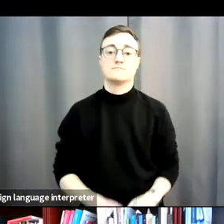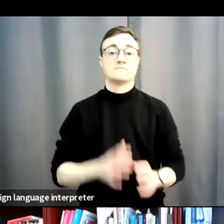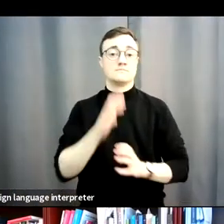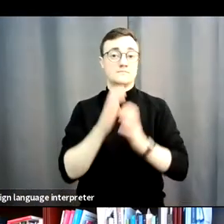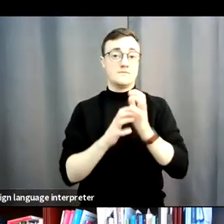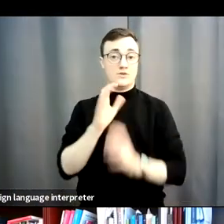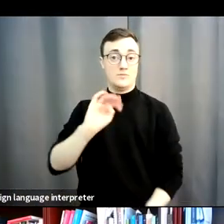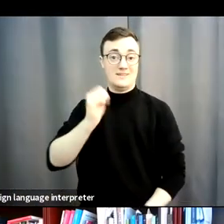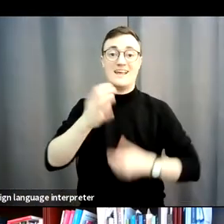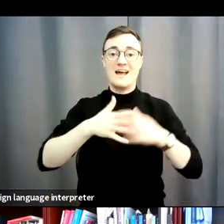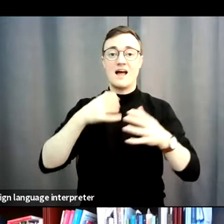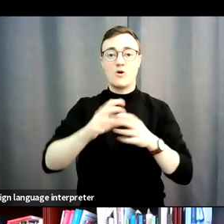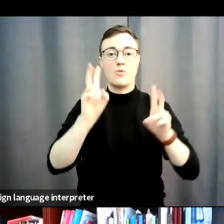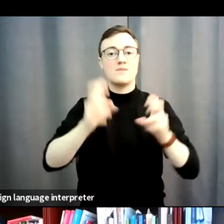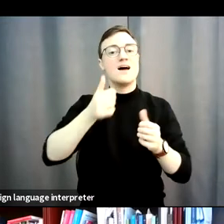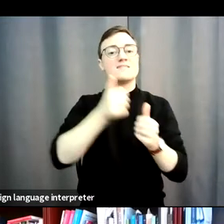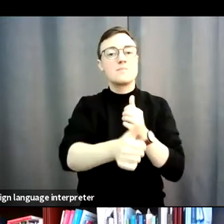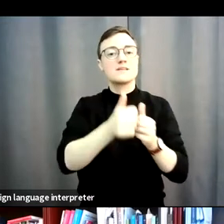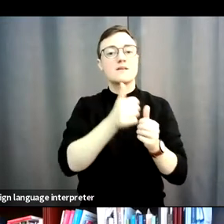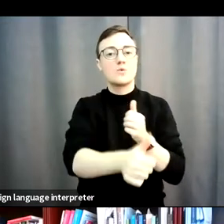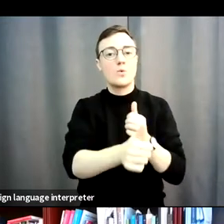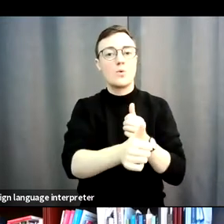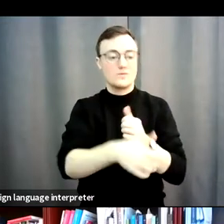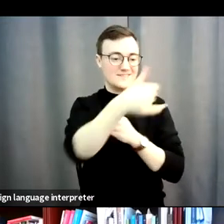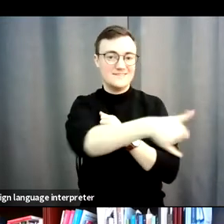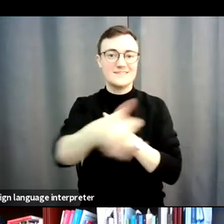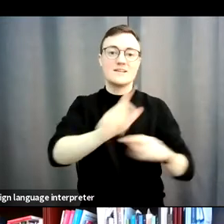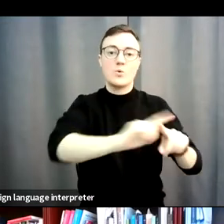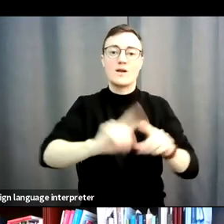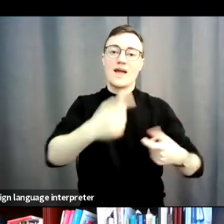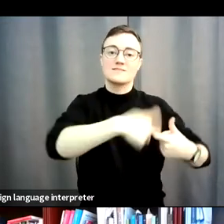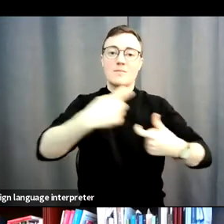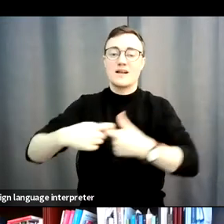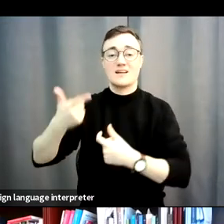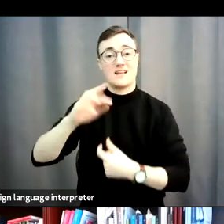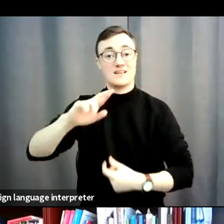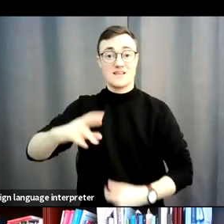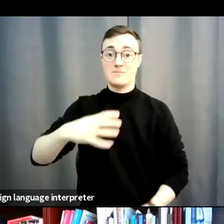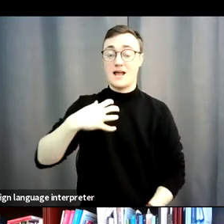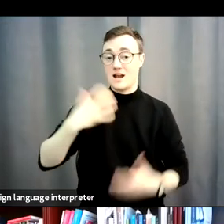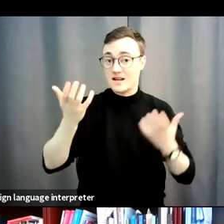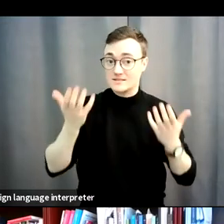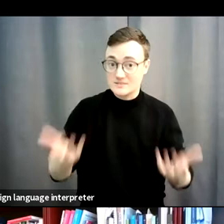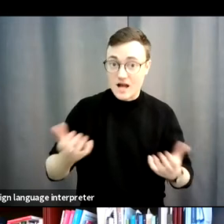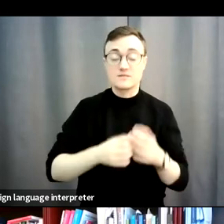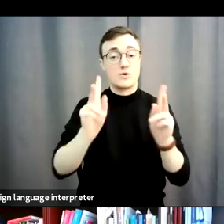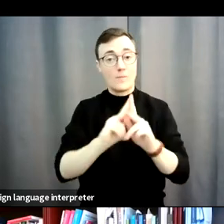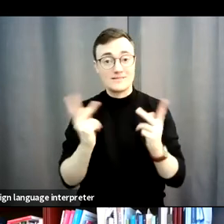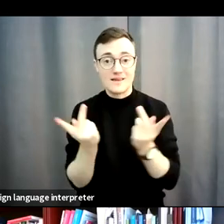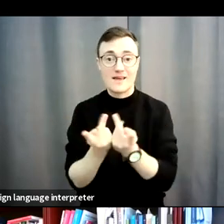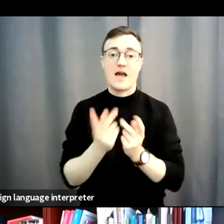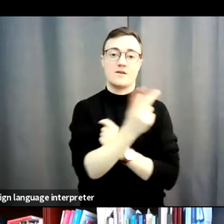of children with disabilities in various bodies, such as parliament, committees and other forums to